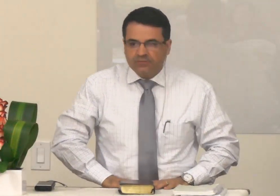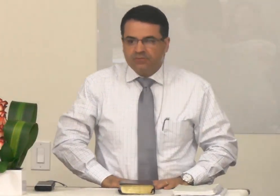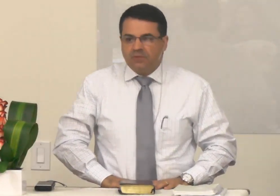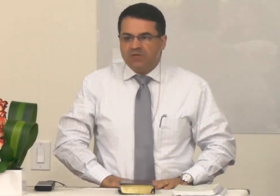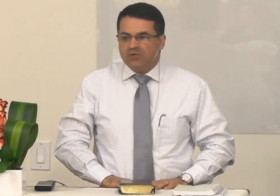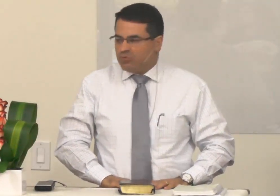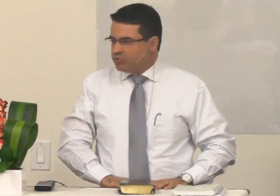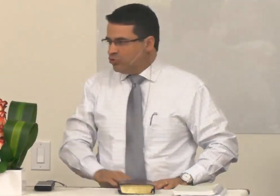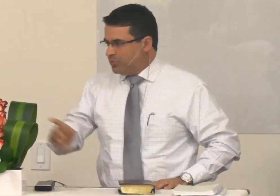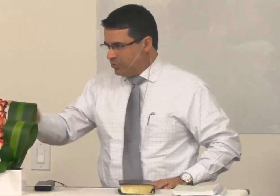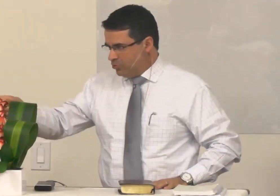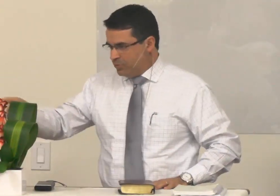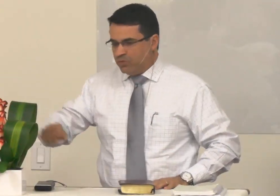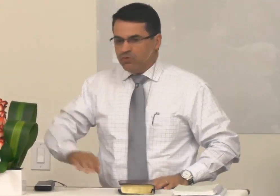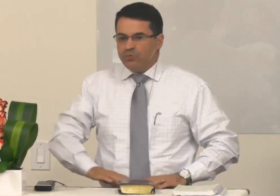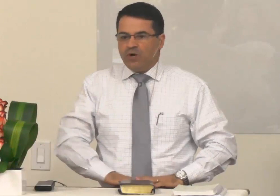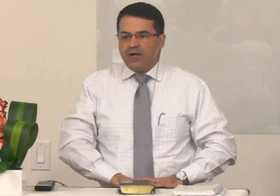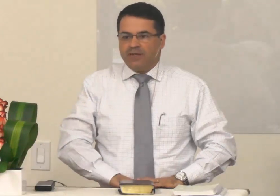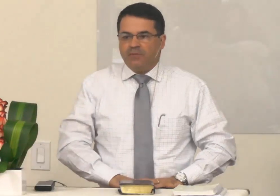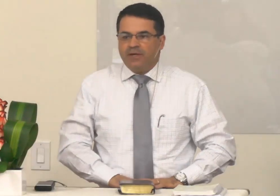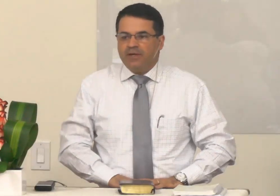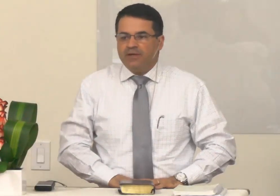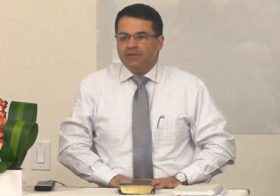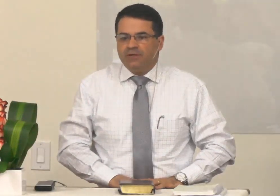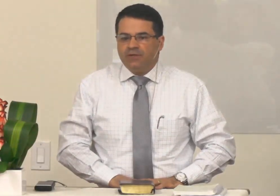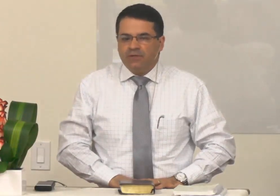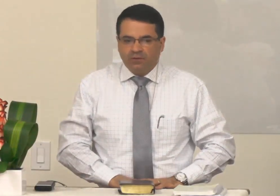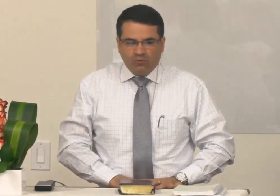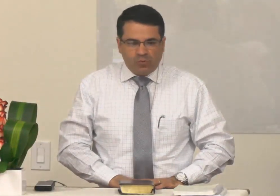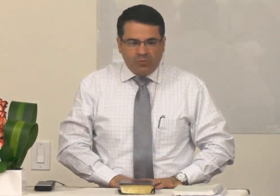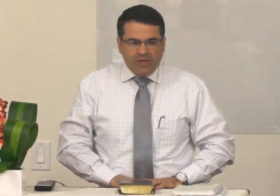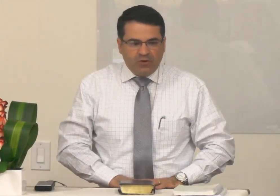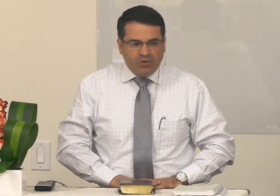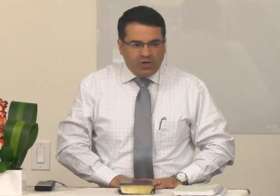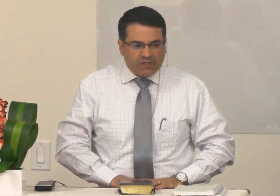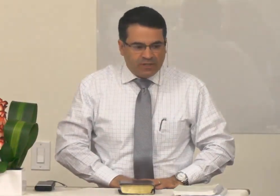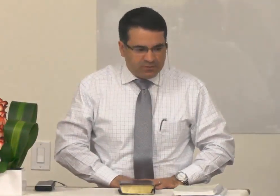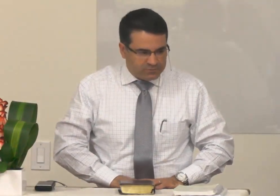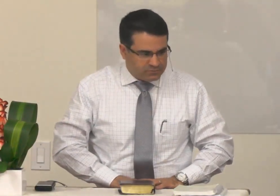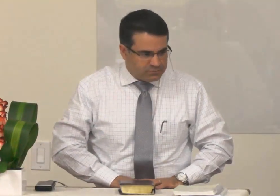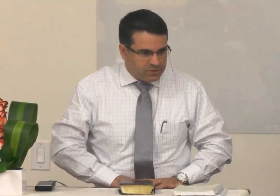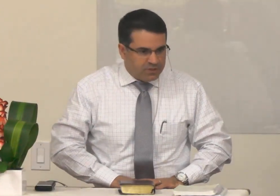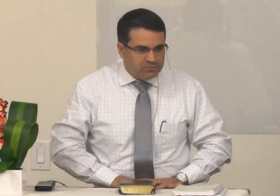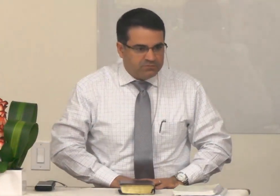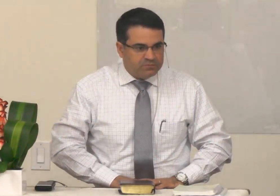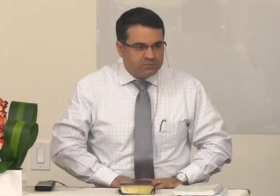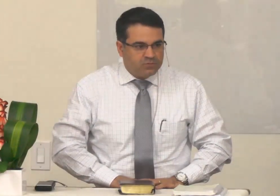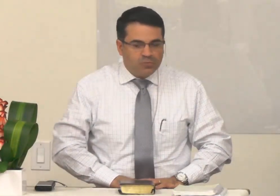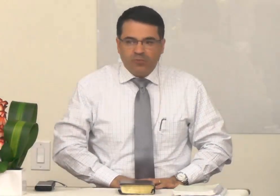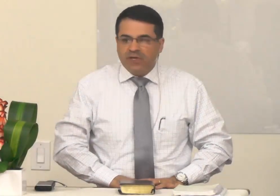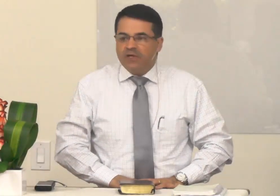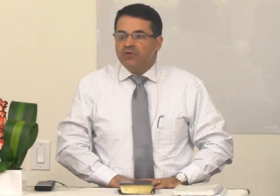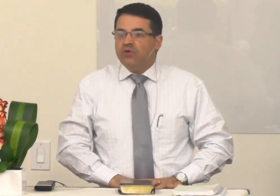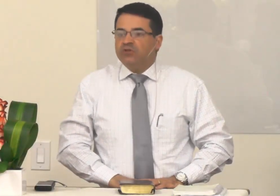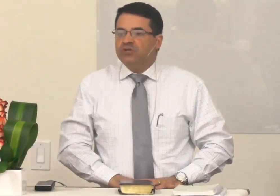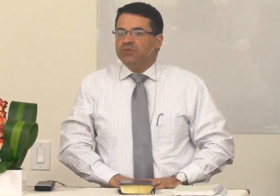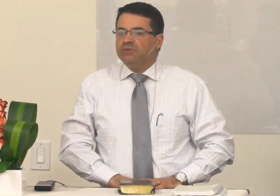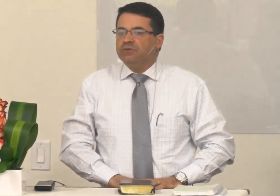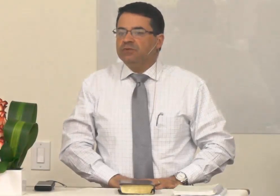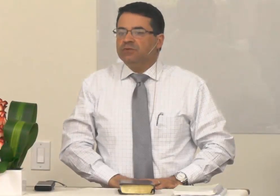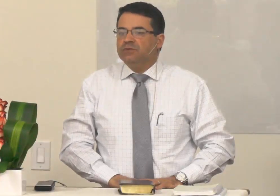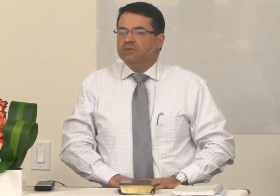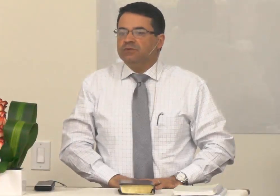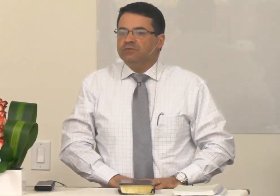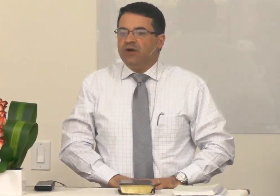Group C, also, any other group? Group A is also going to have a meeting. Have group B, has the